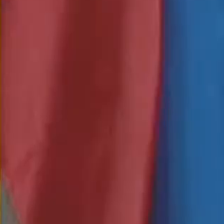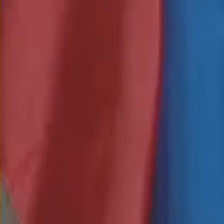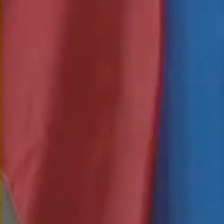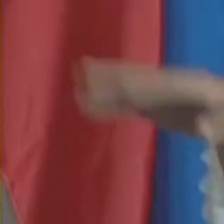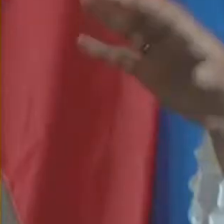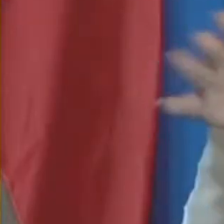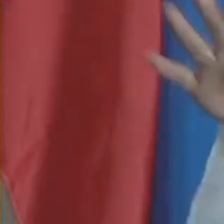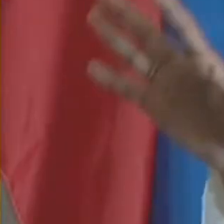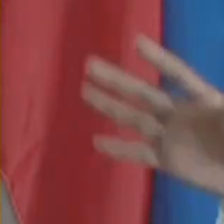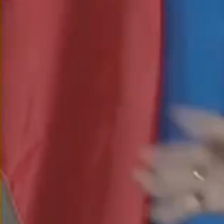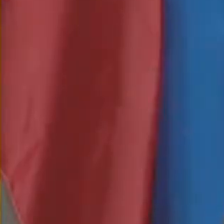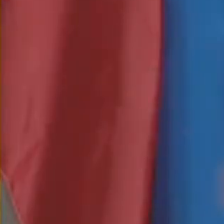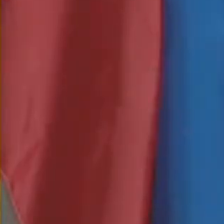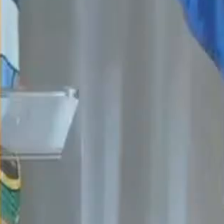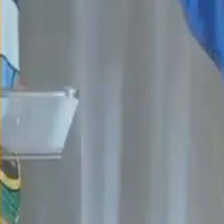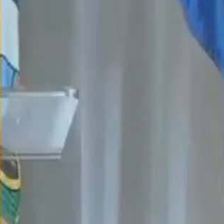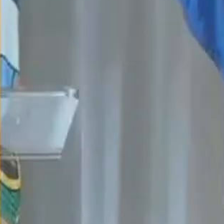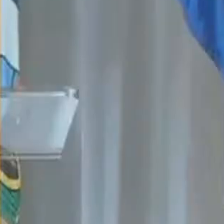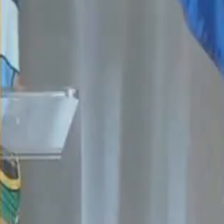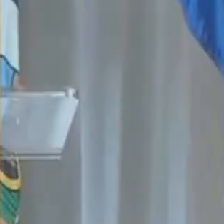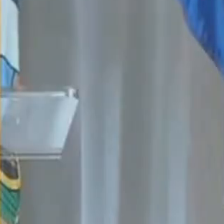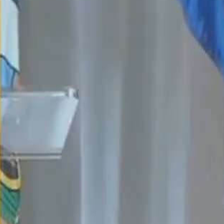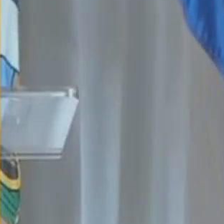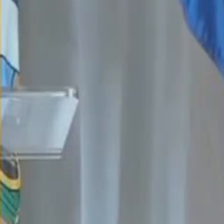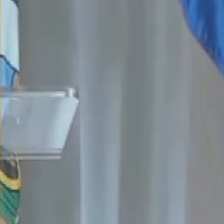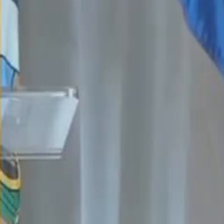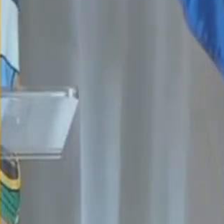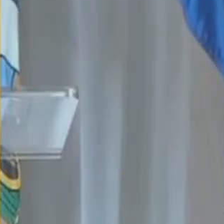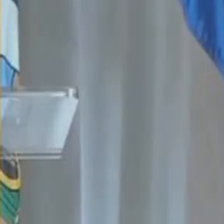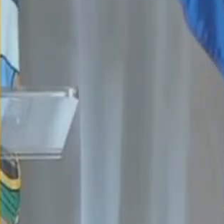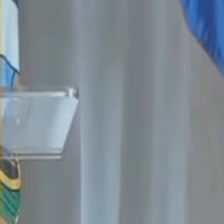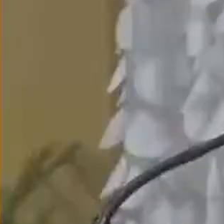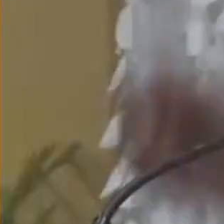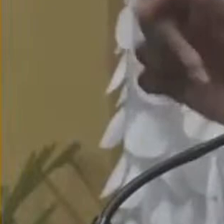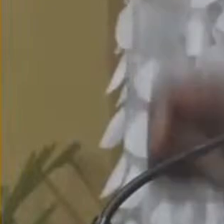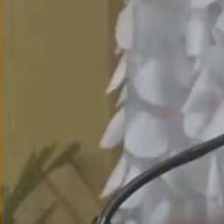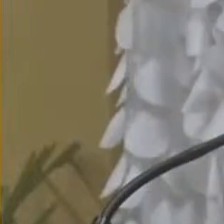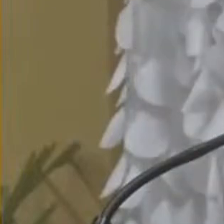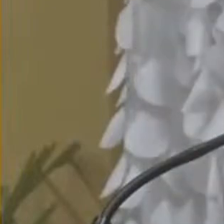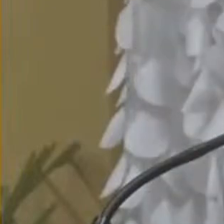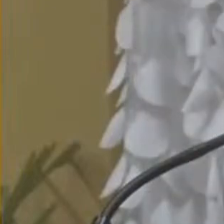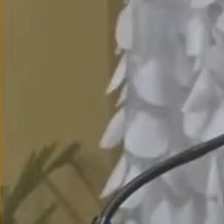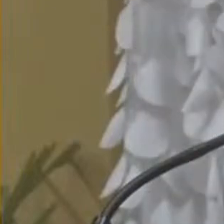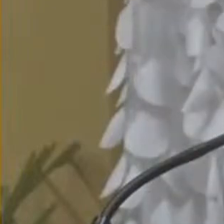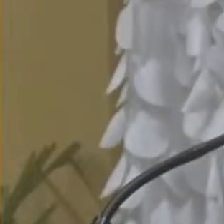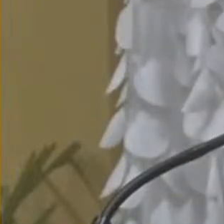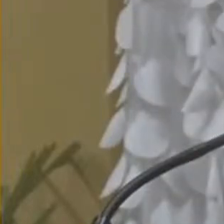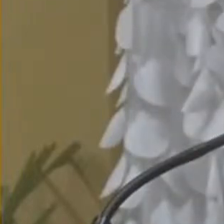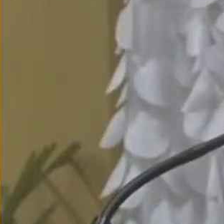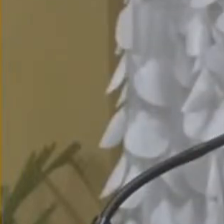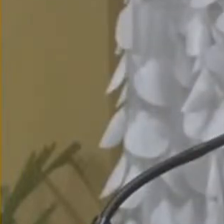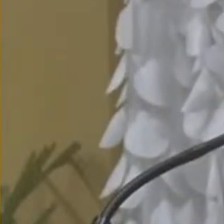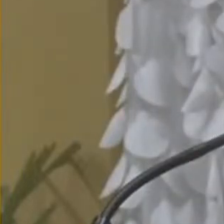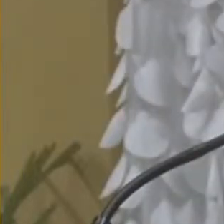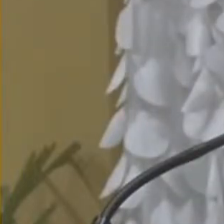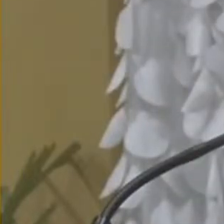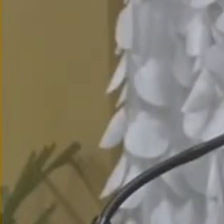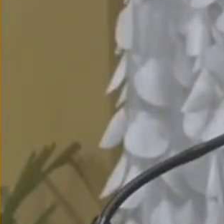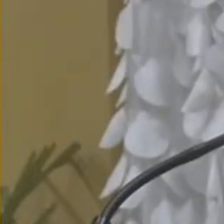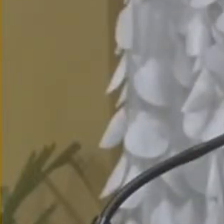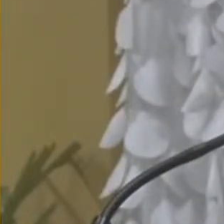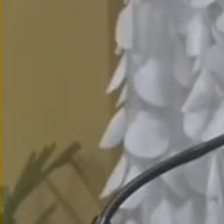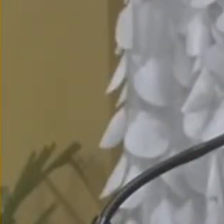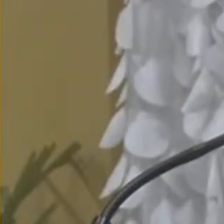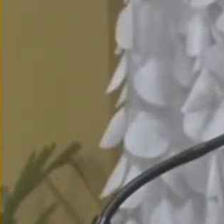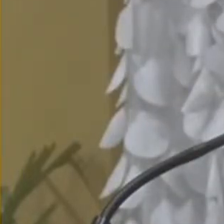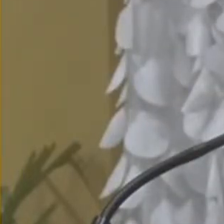was Adding Global Value, Taking Charge of Our Future. But the reason why we are in this room is because